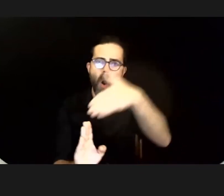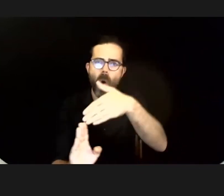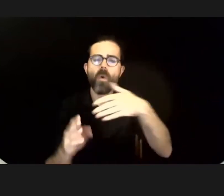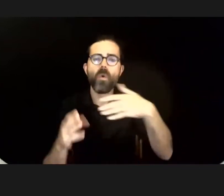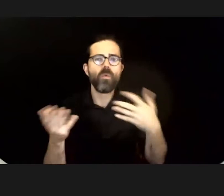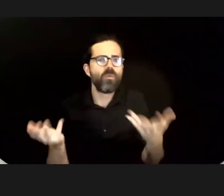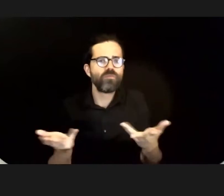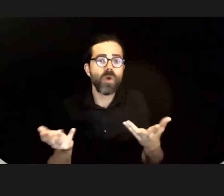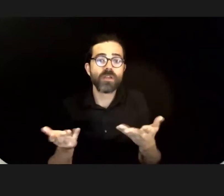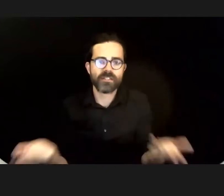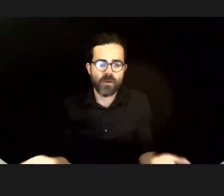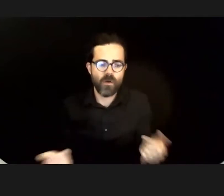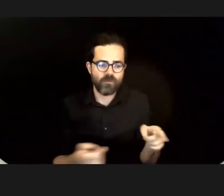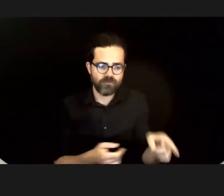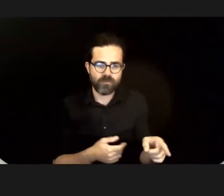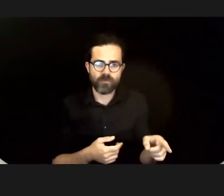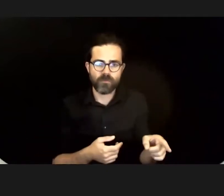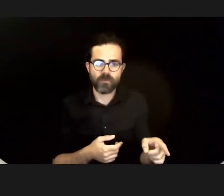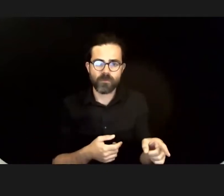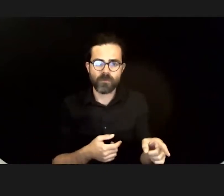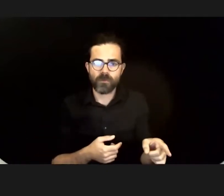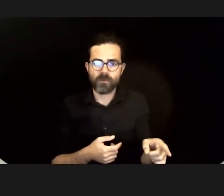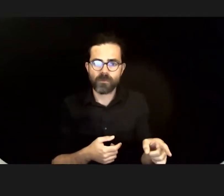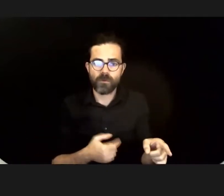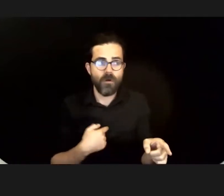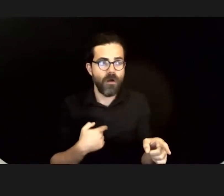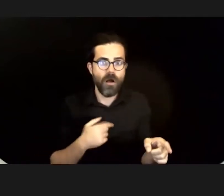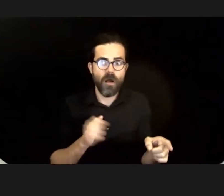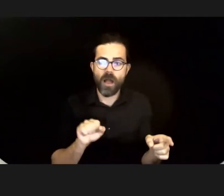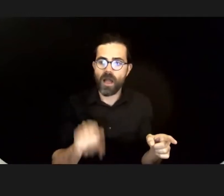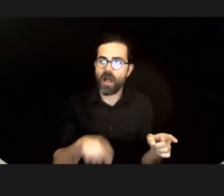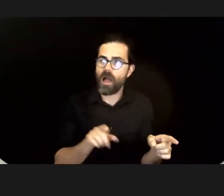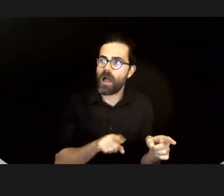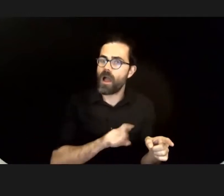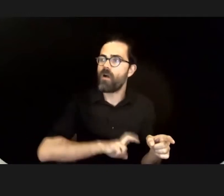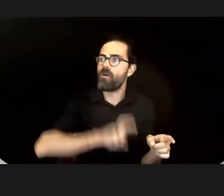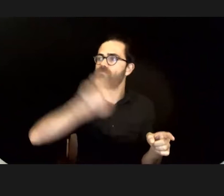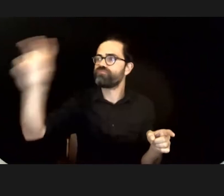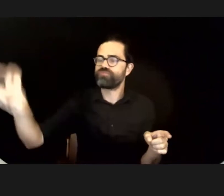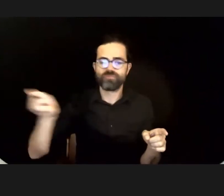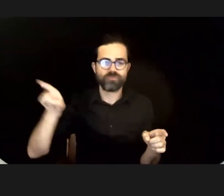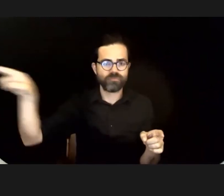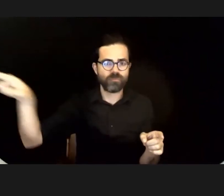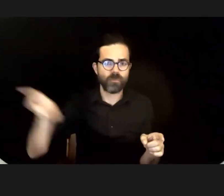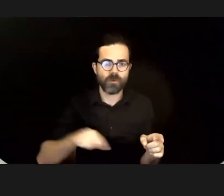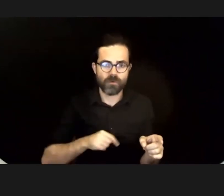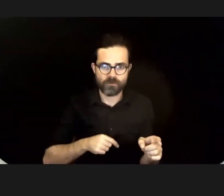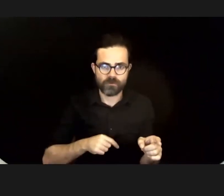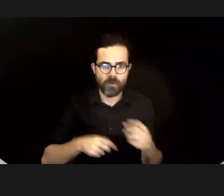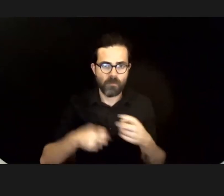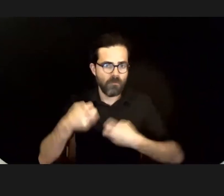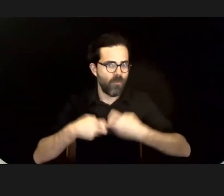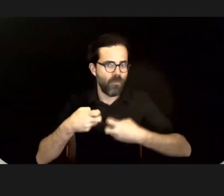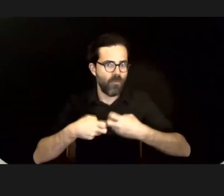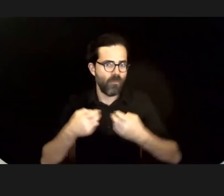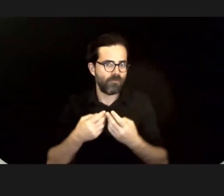to vacation easily with no problem, and that's it. So